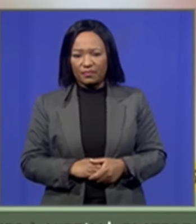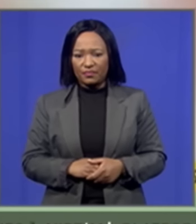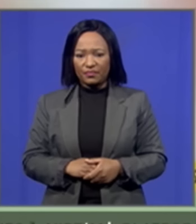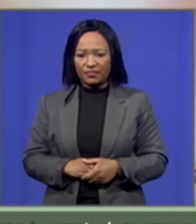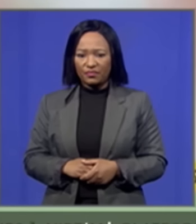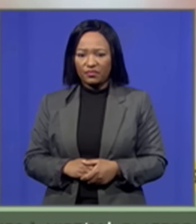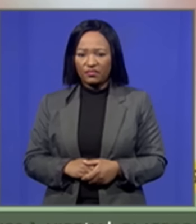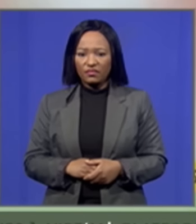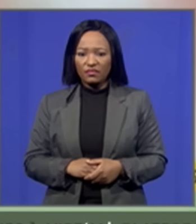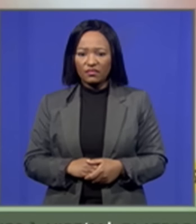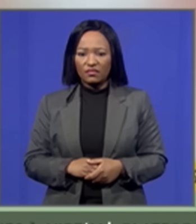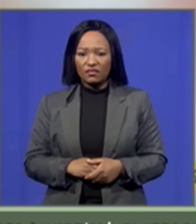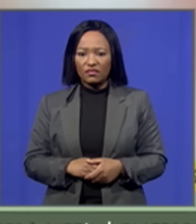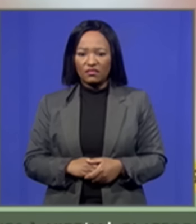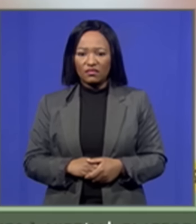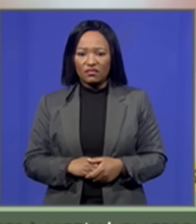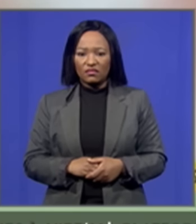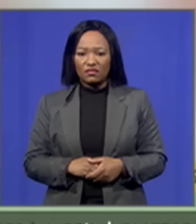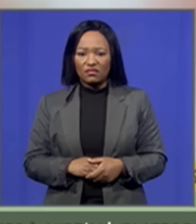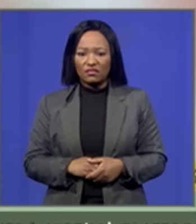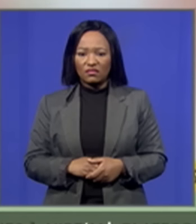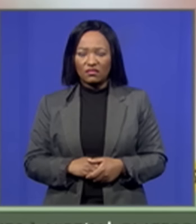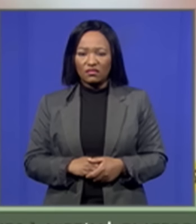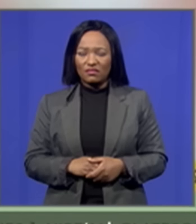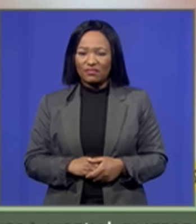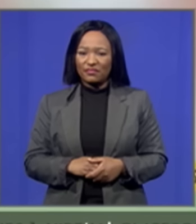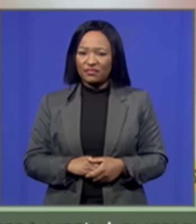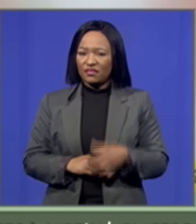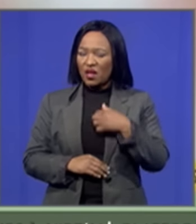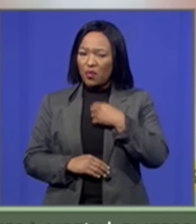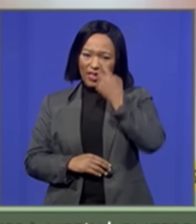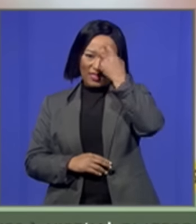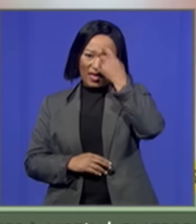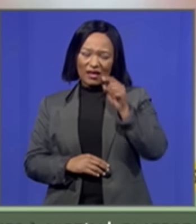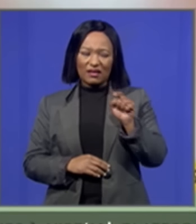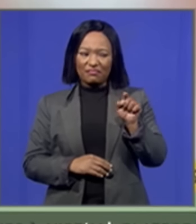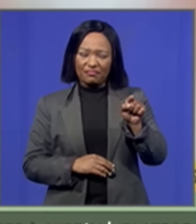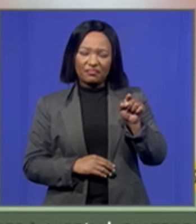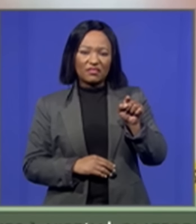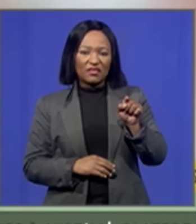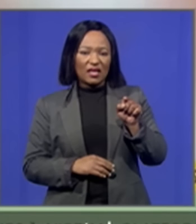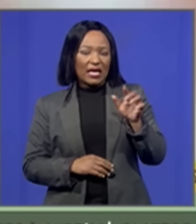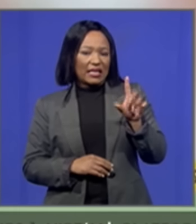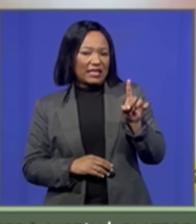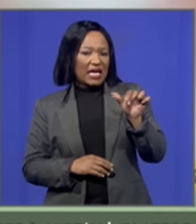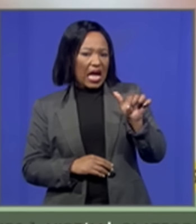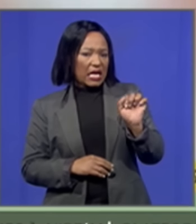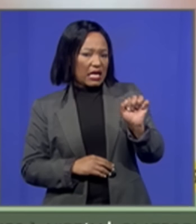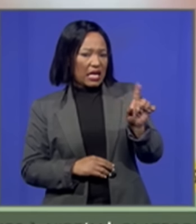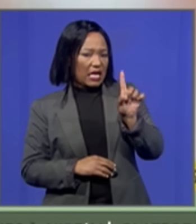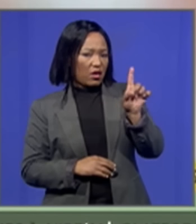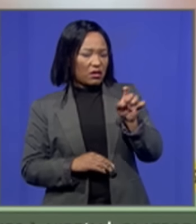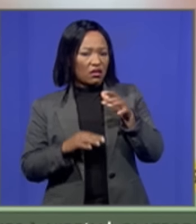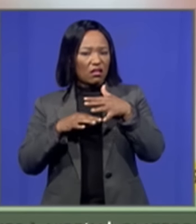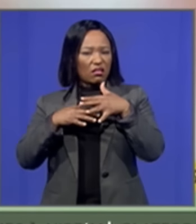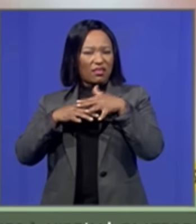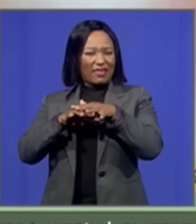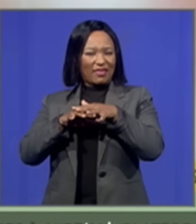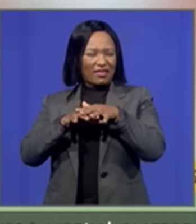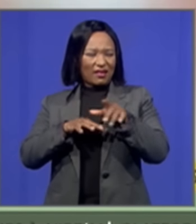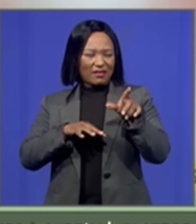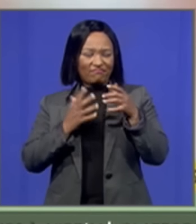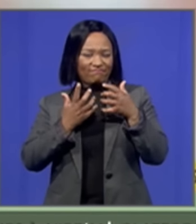think its applicability is very problematic for the